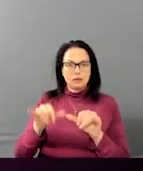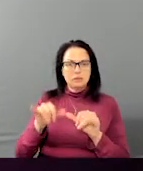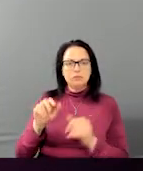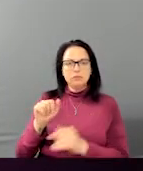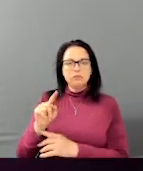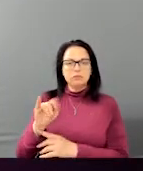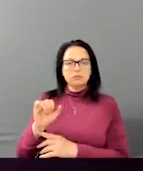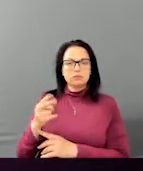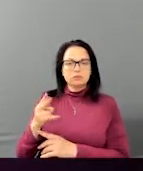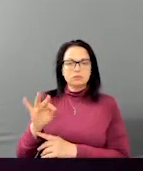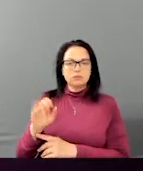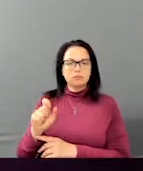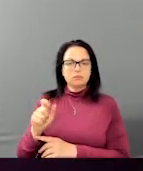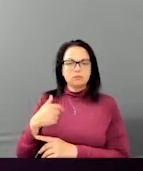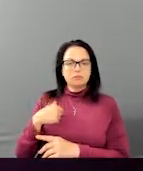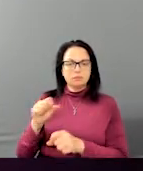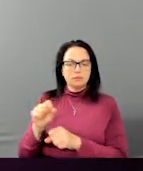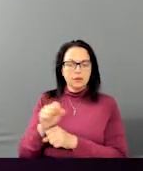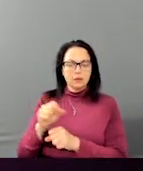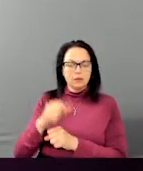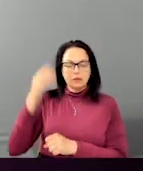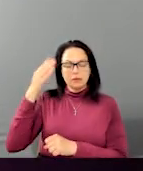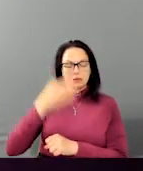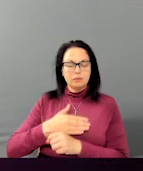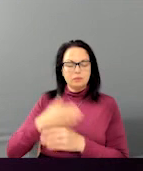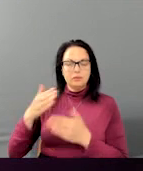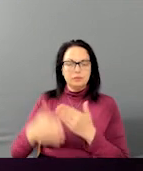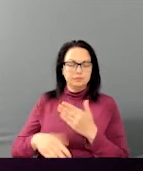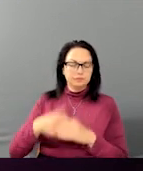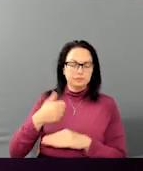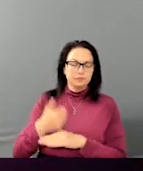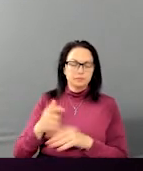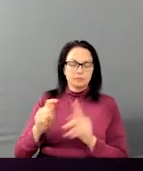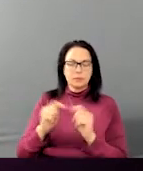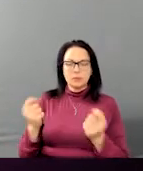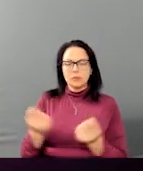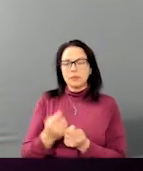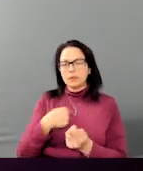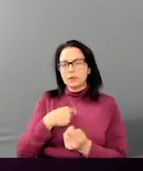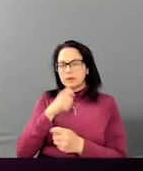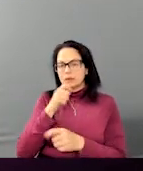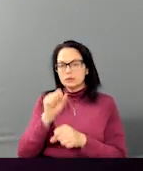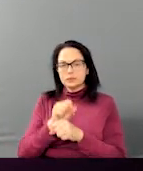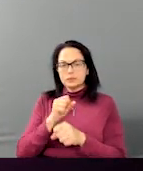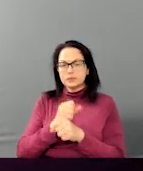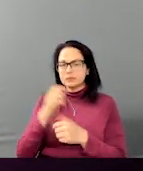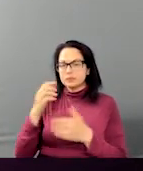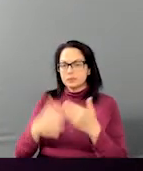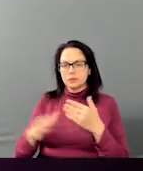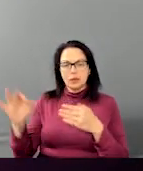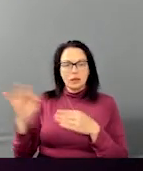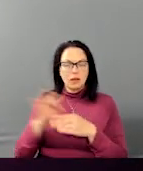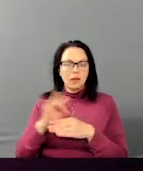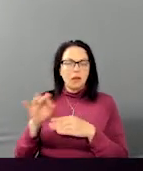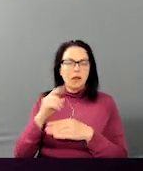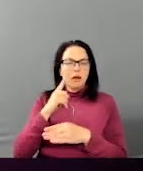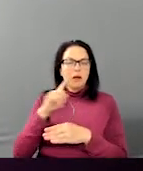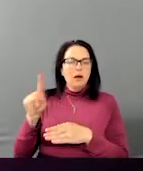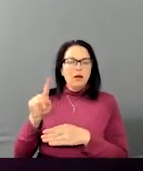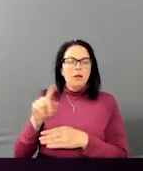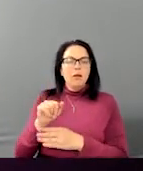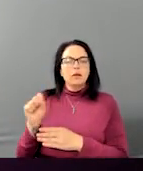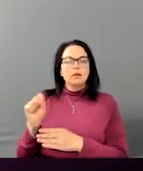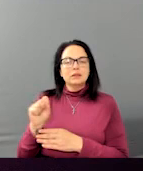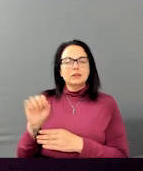Fix. I work on our front-end platform team, so we don't work on any of the end features for Stitch Fix, but